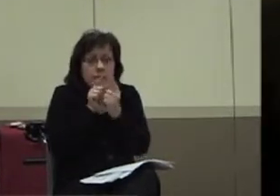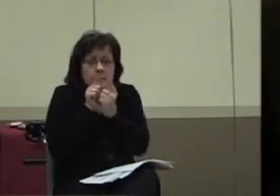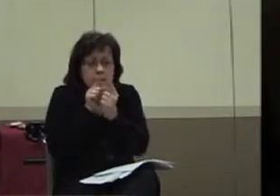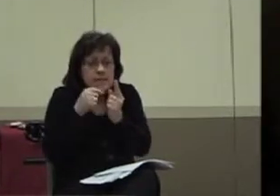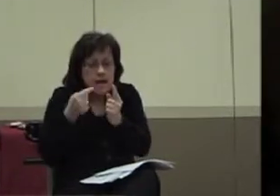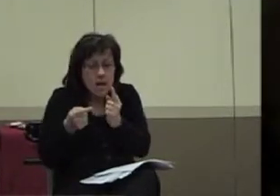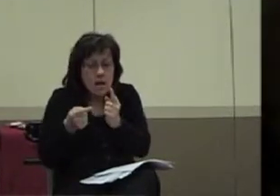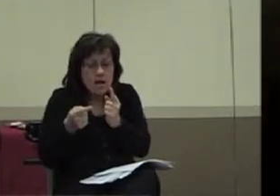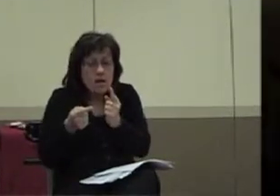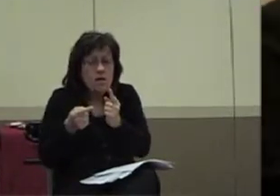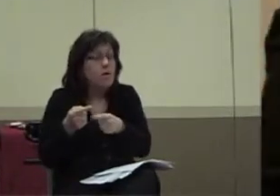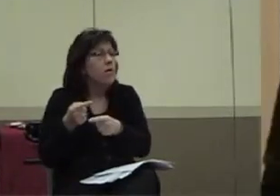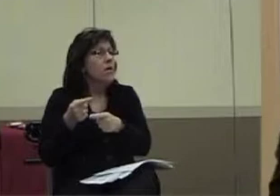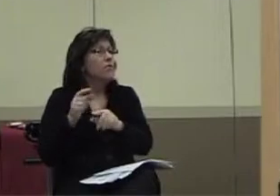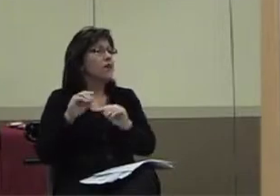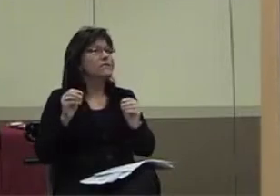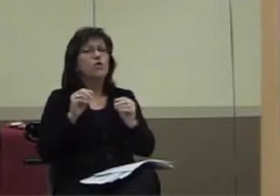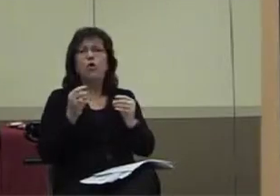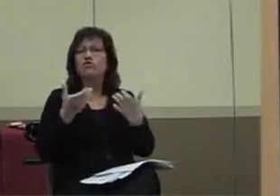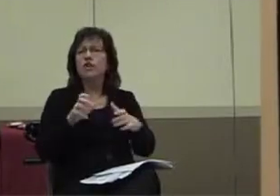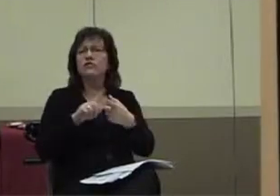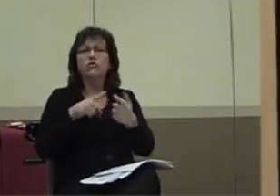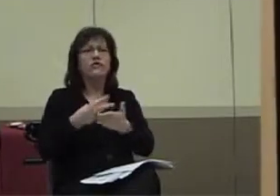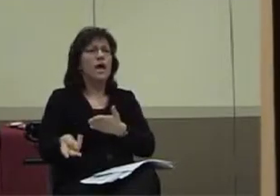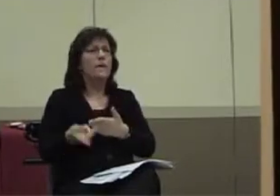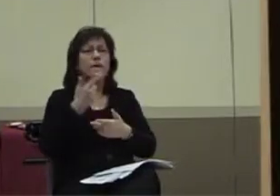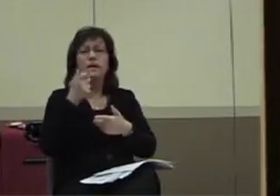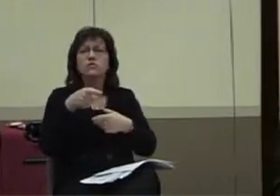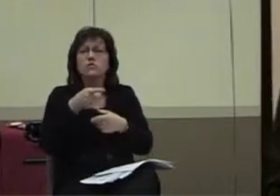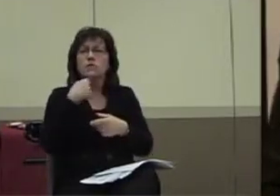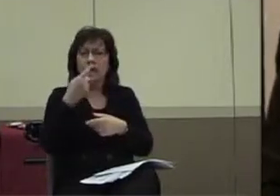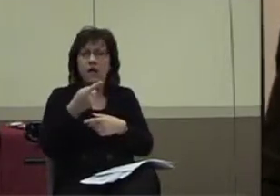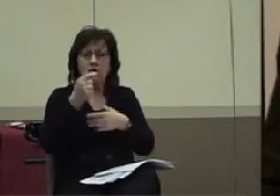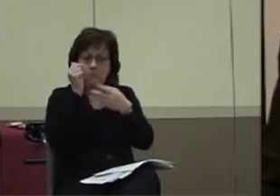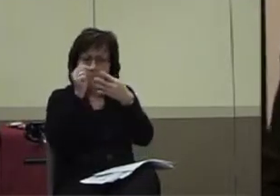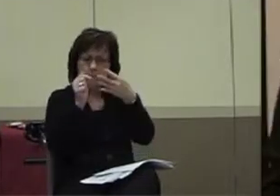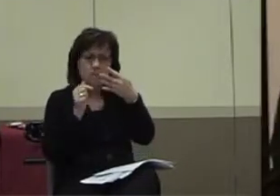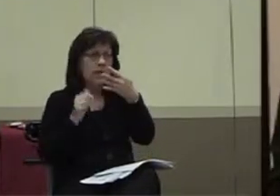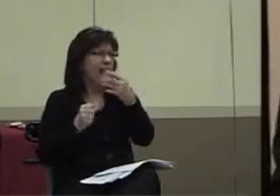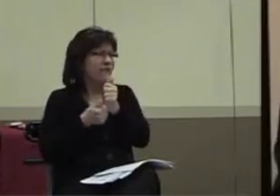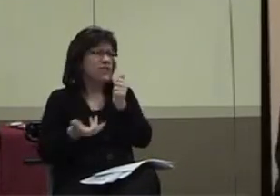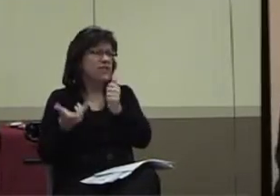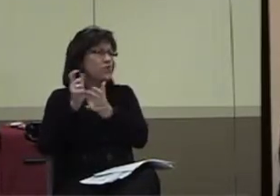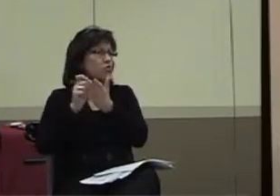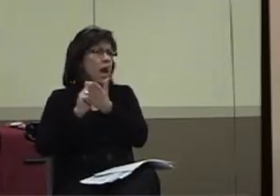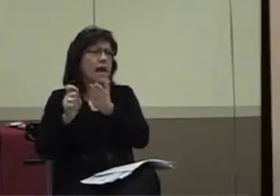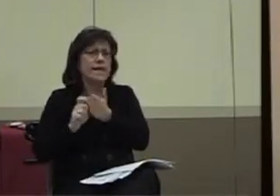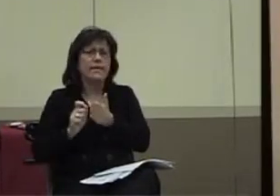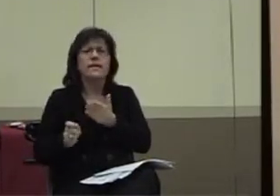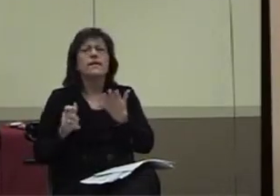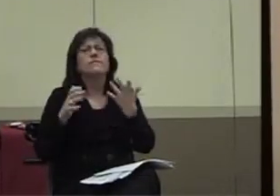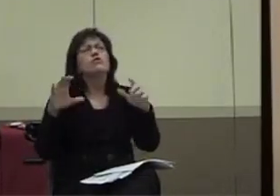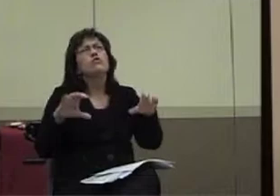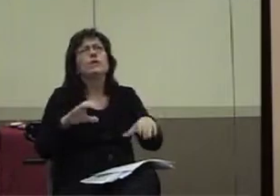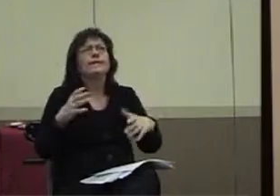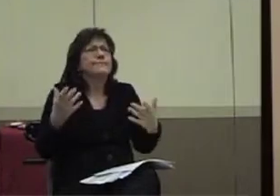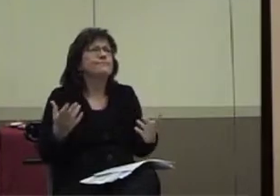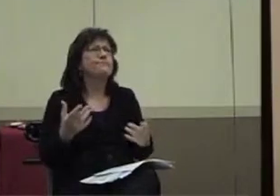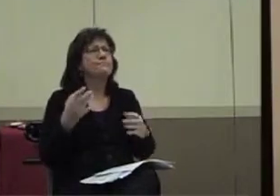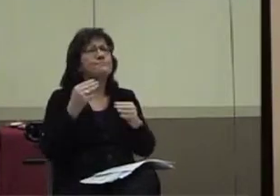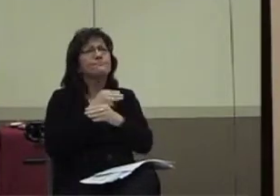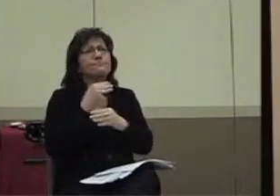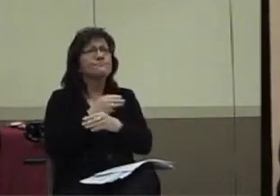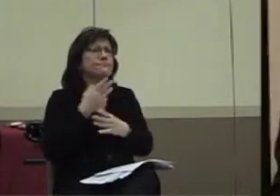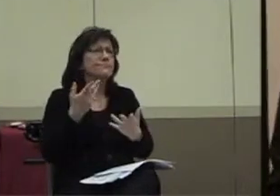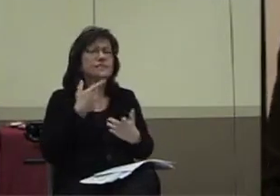no chance to fail because you're going to tell him every step to write on the board. So if you're doing math, you're going to say, write 3,